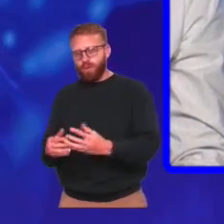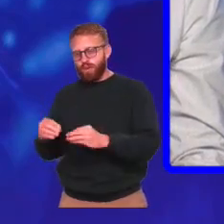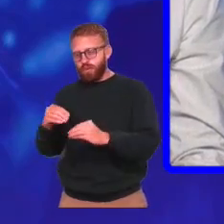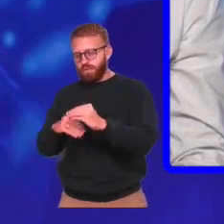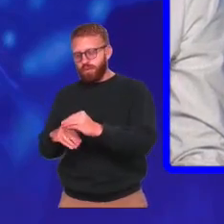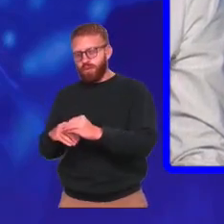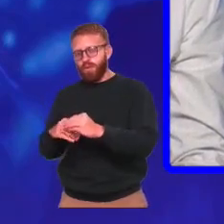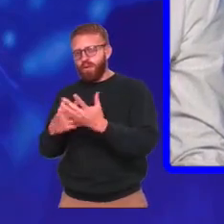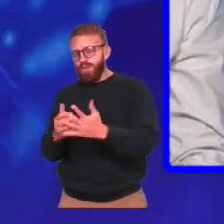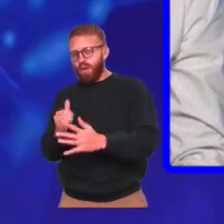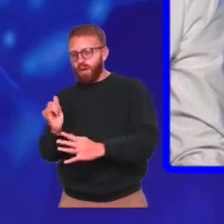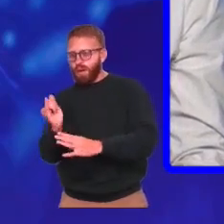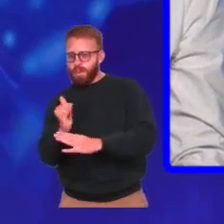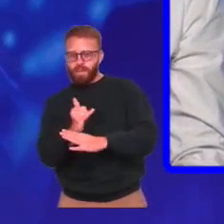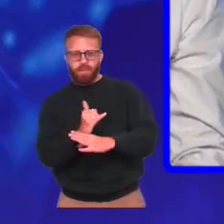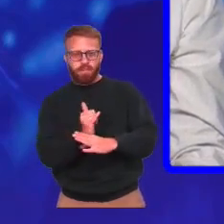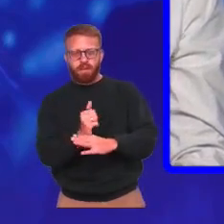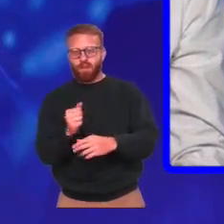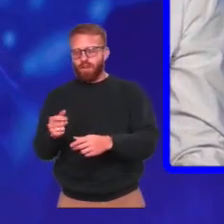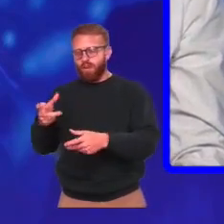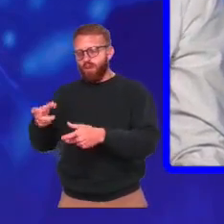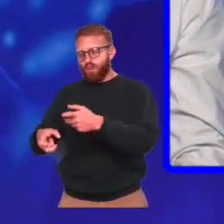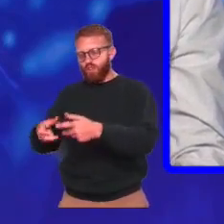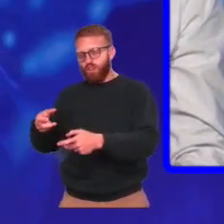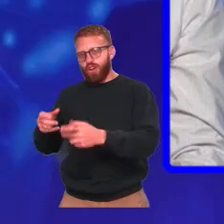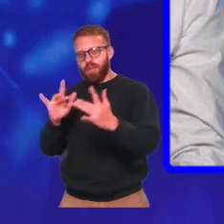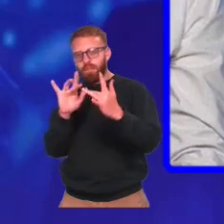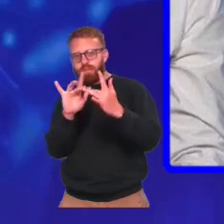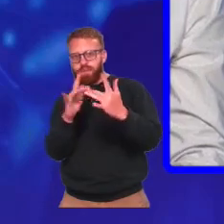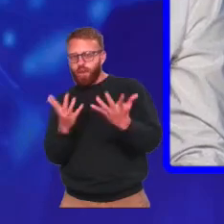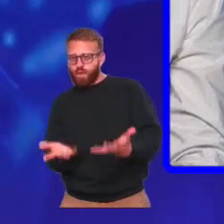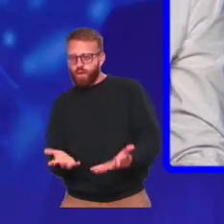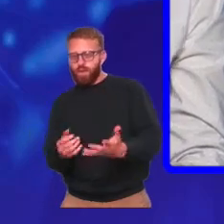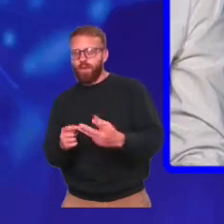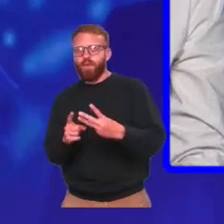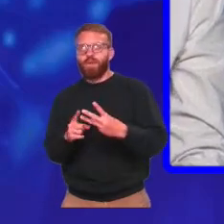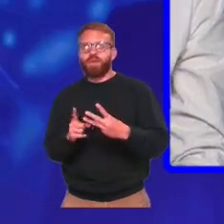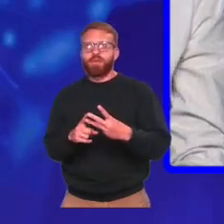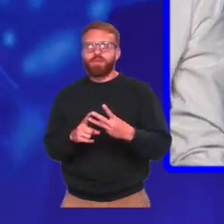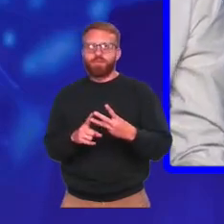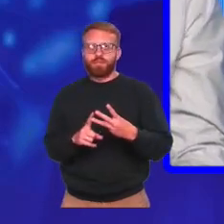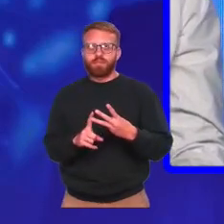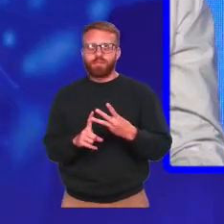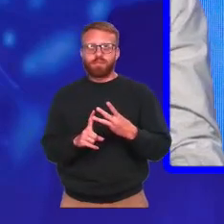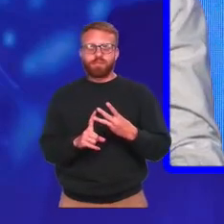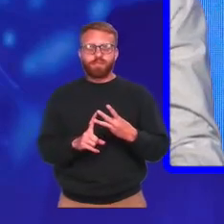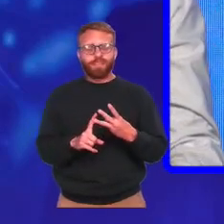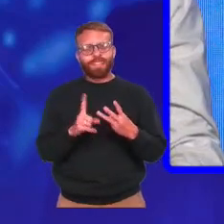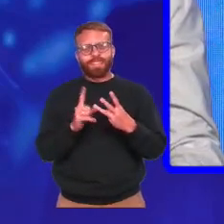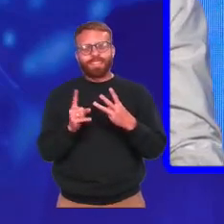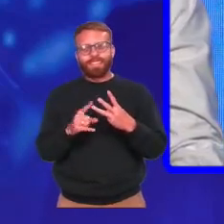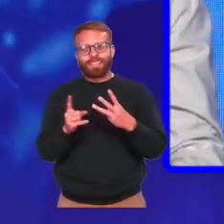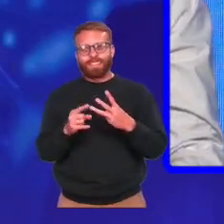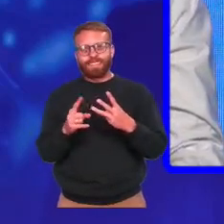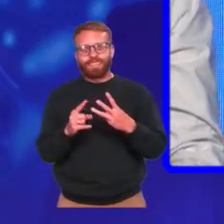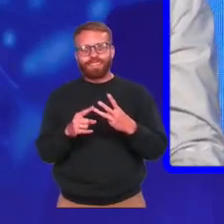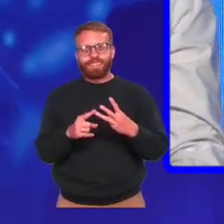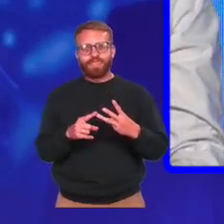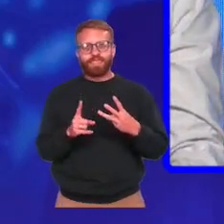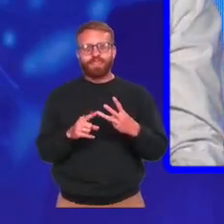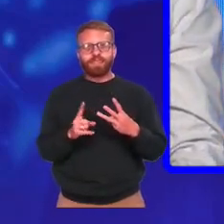controls allow you to interact? And what was the third one? Combat, right? The all-important, whether